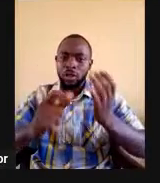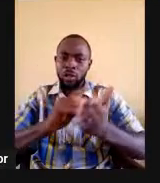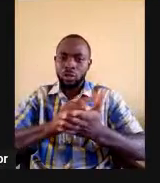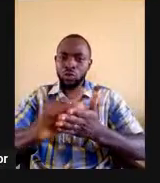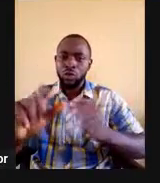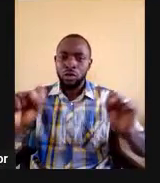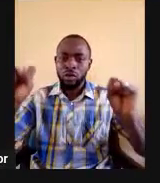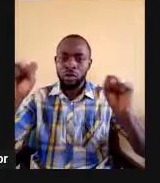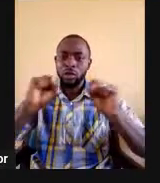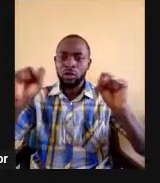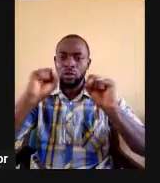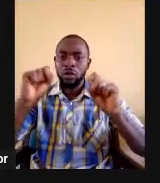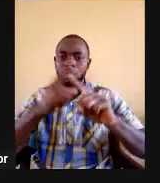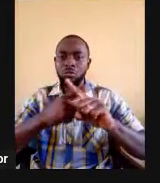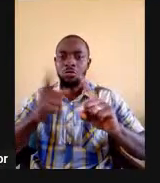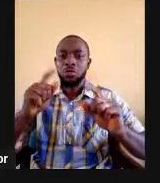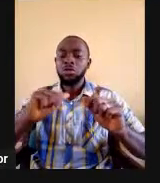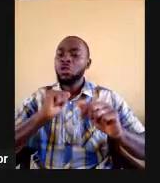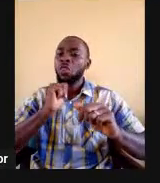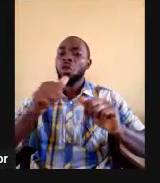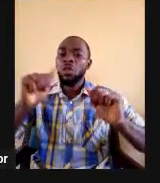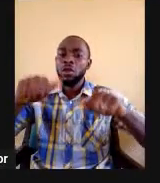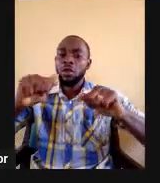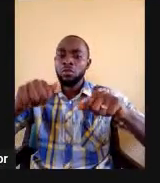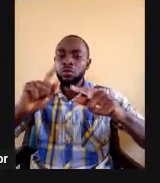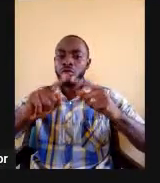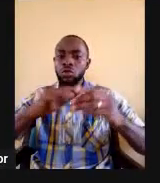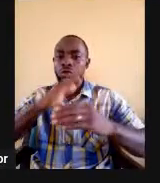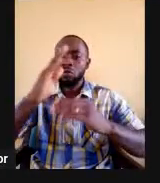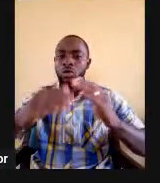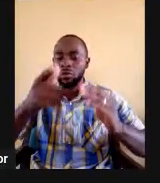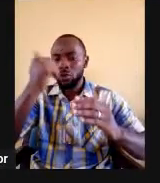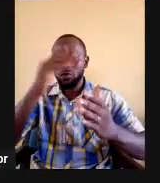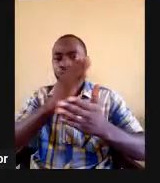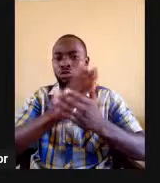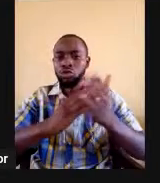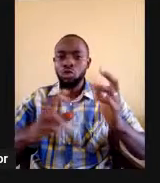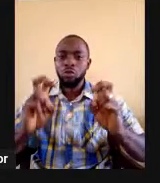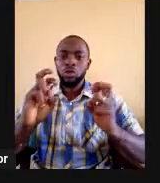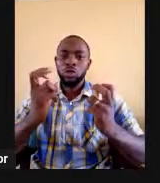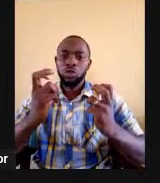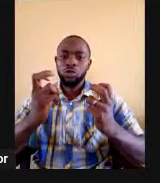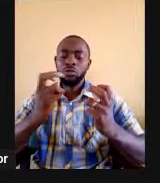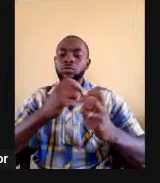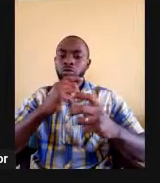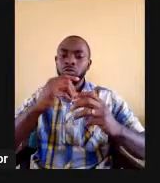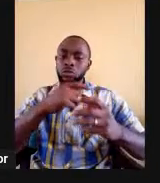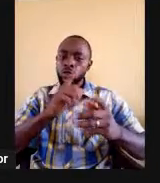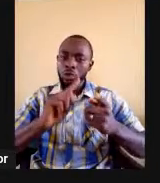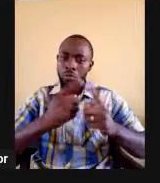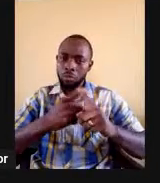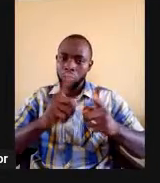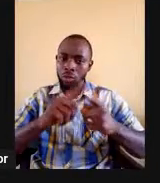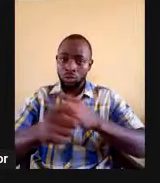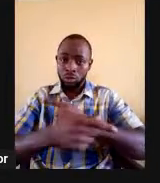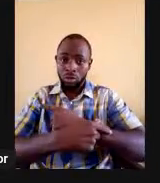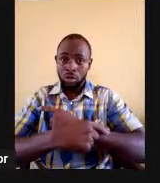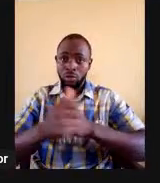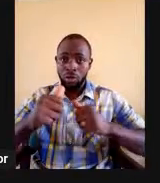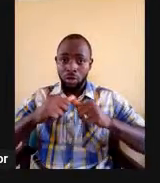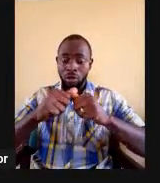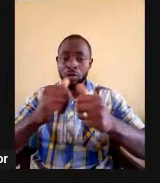issues. But by the grace of God, we'll be able to start and finish our class today. So, my name once again